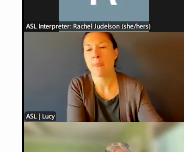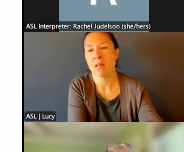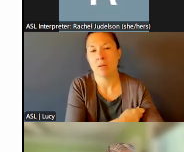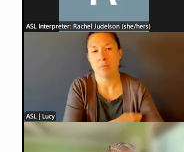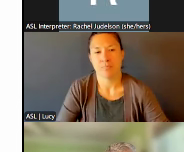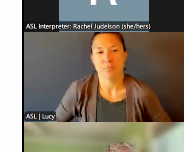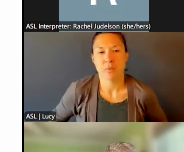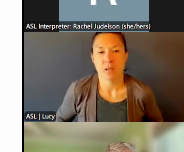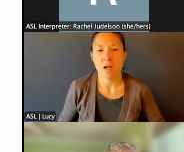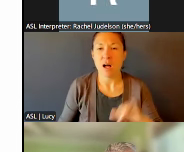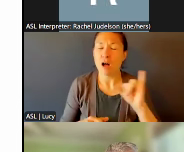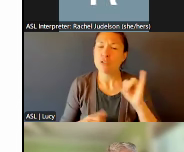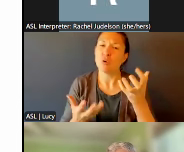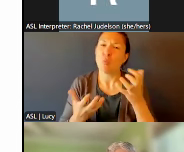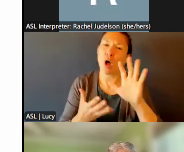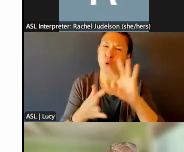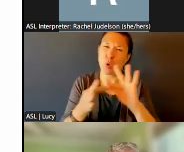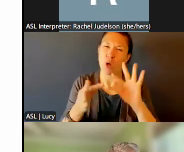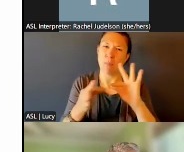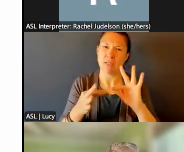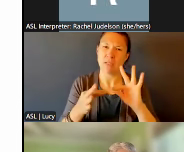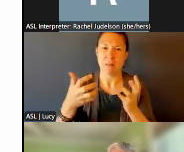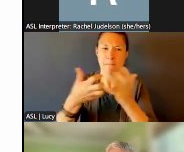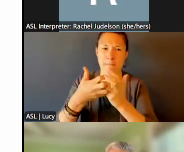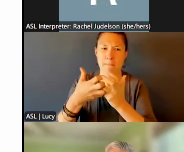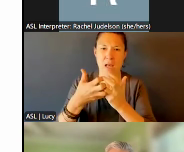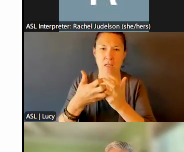assigned. So it's kind of unusual,